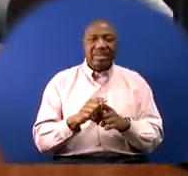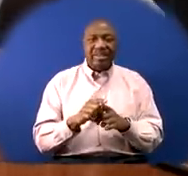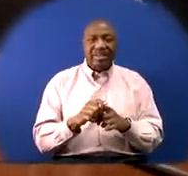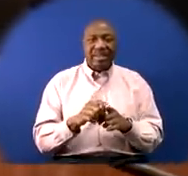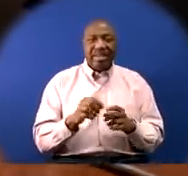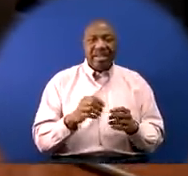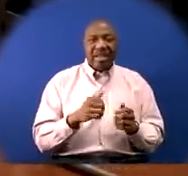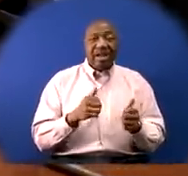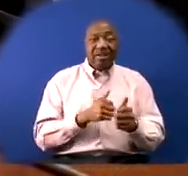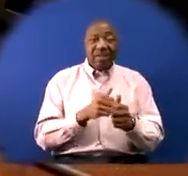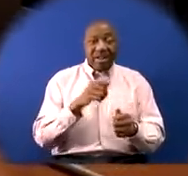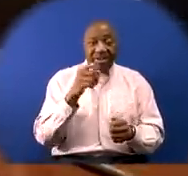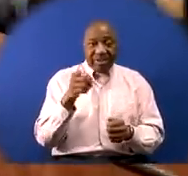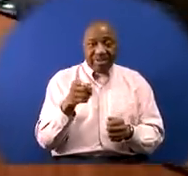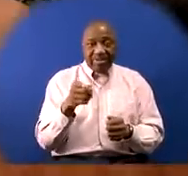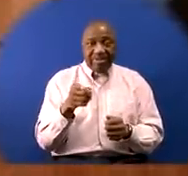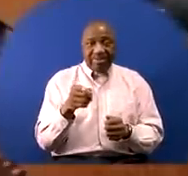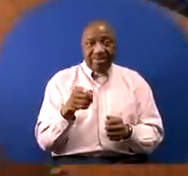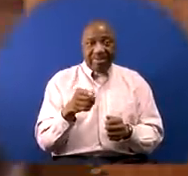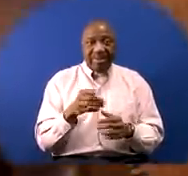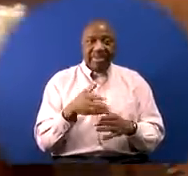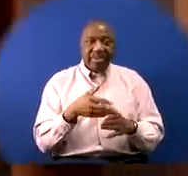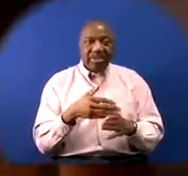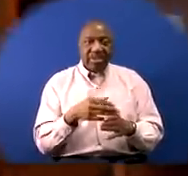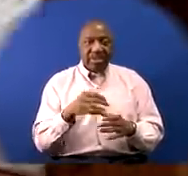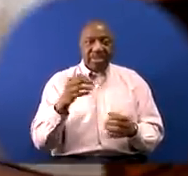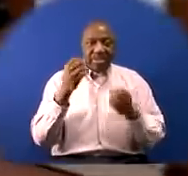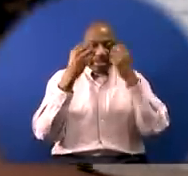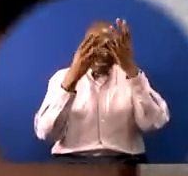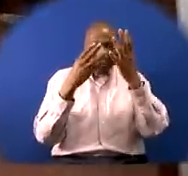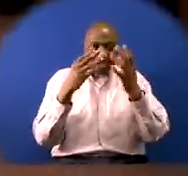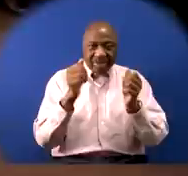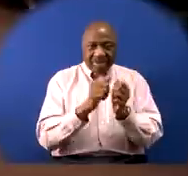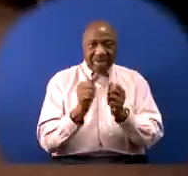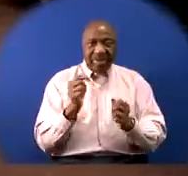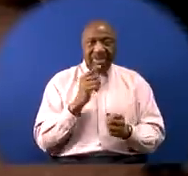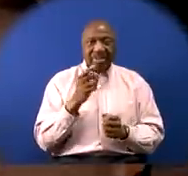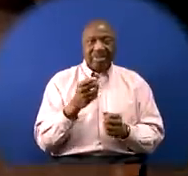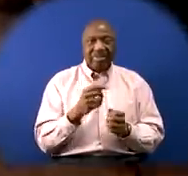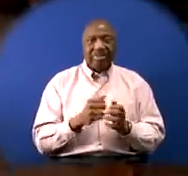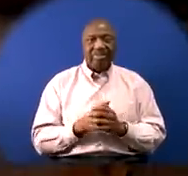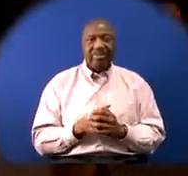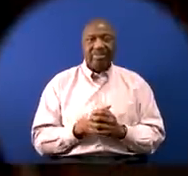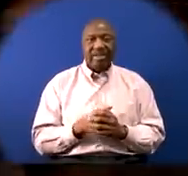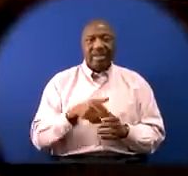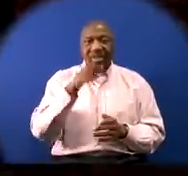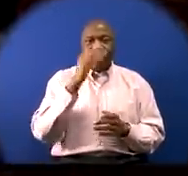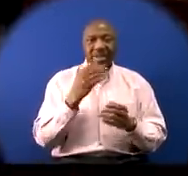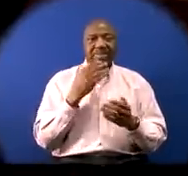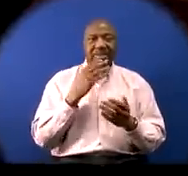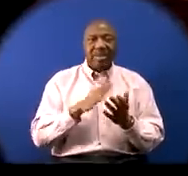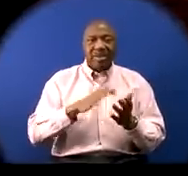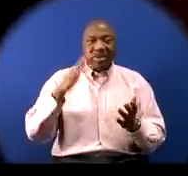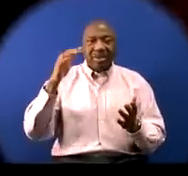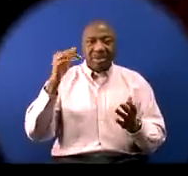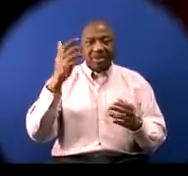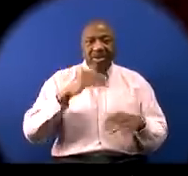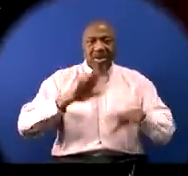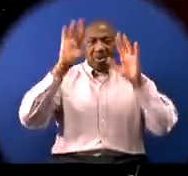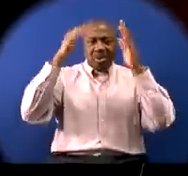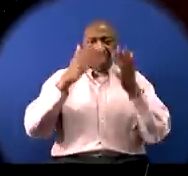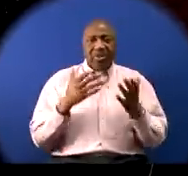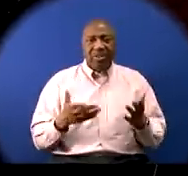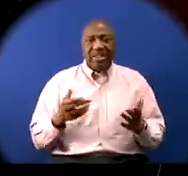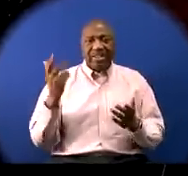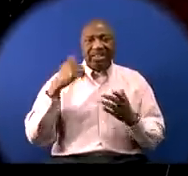you please? Follow him. And he's going to share some information with you, along with Deaconess Blunt. To God be the glory for the wonderful things